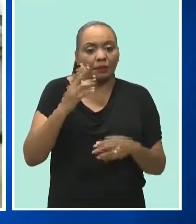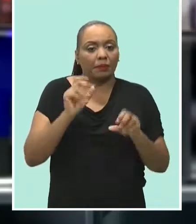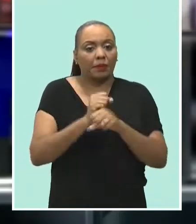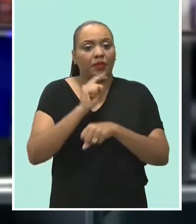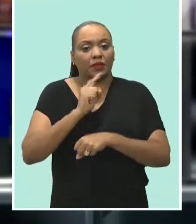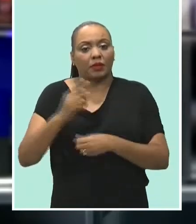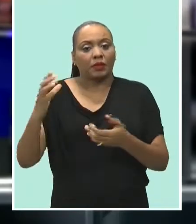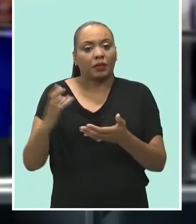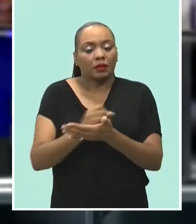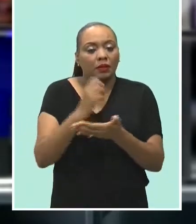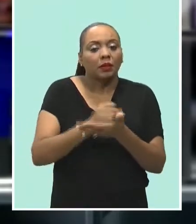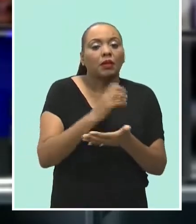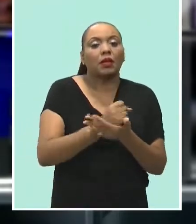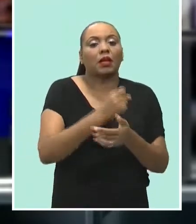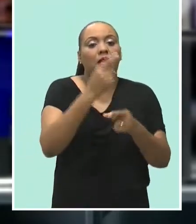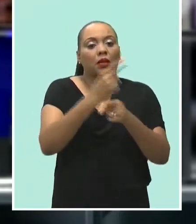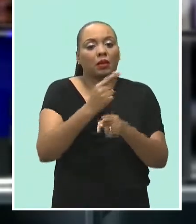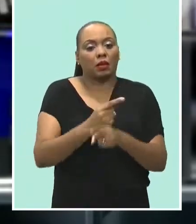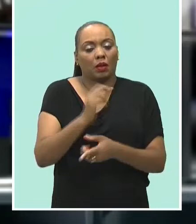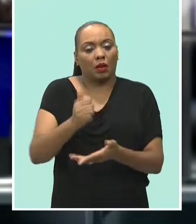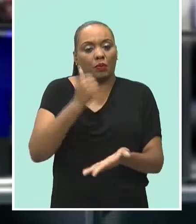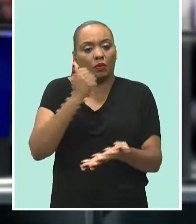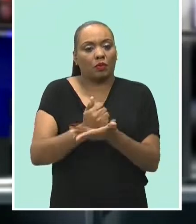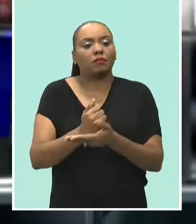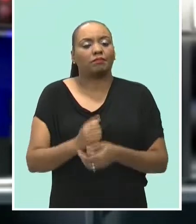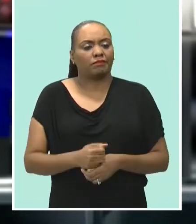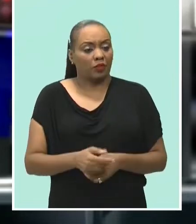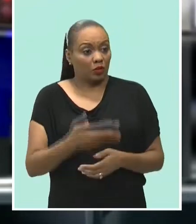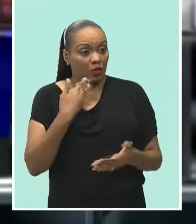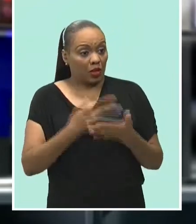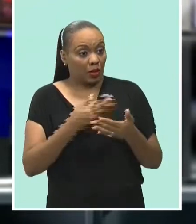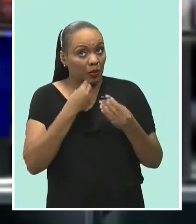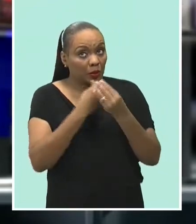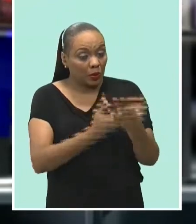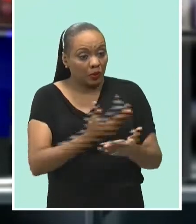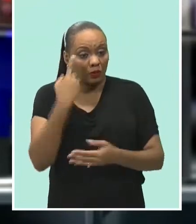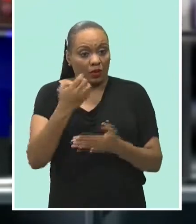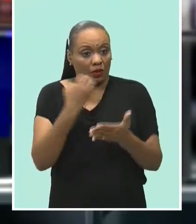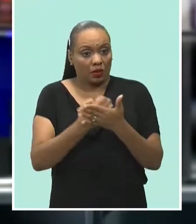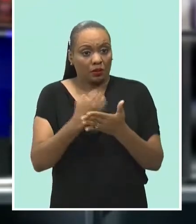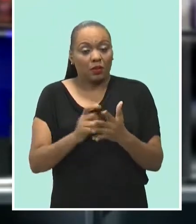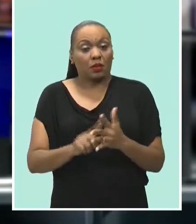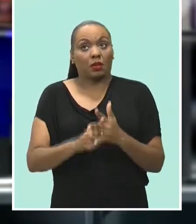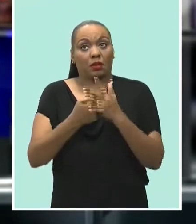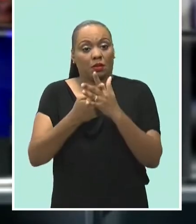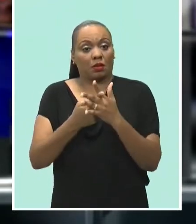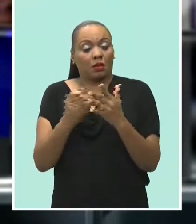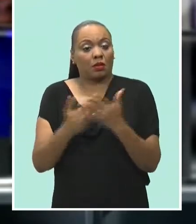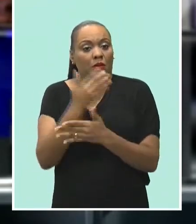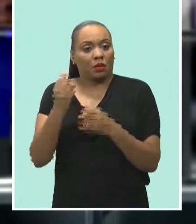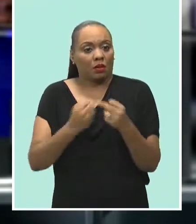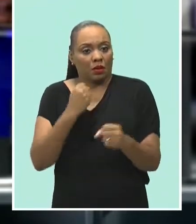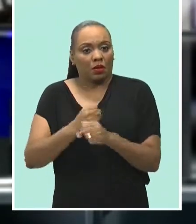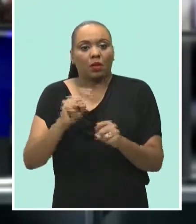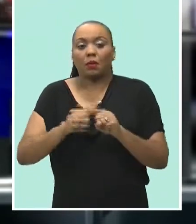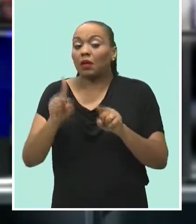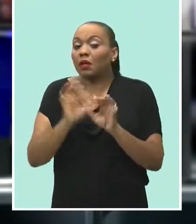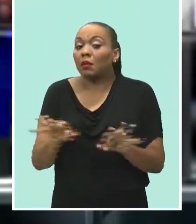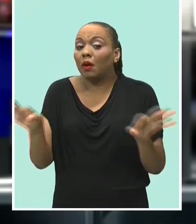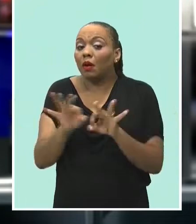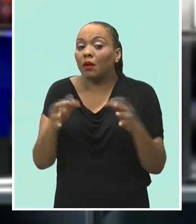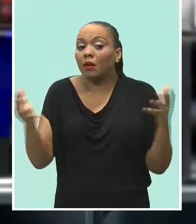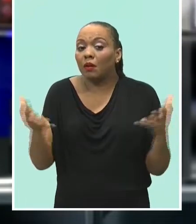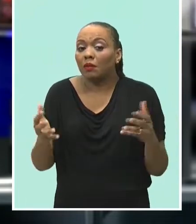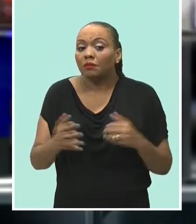approvals. So, Shane, definitely some good news for the economy as we start the new year, but as the governor said, a key part of ensuring